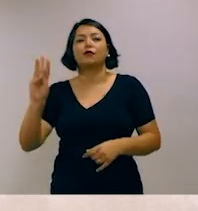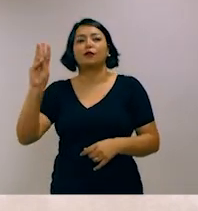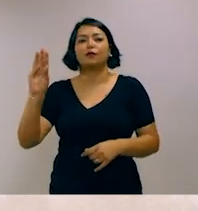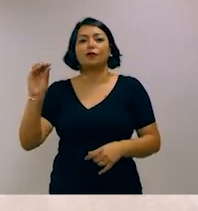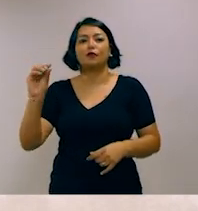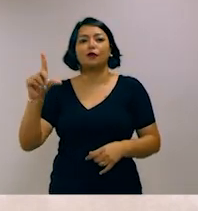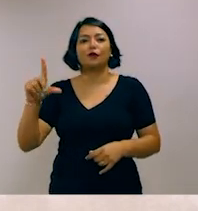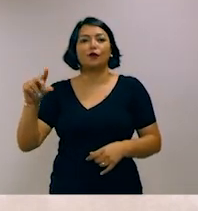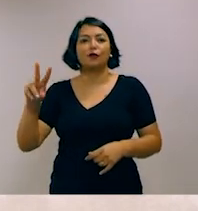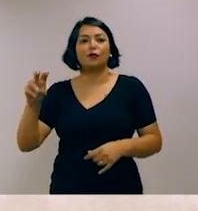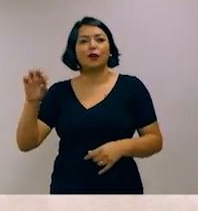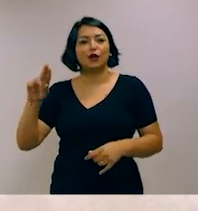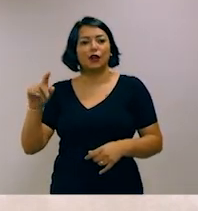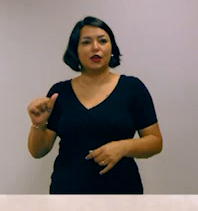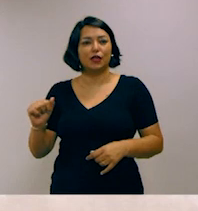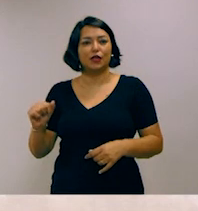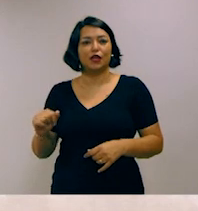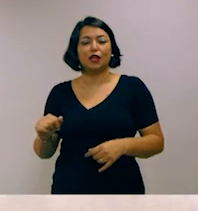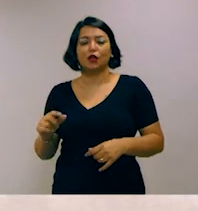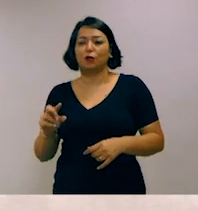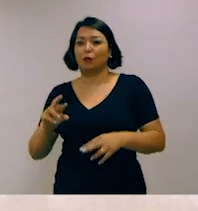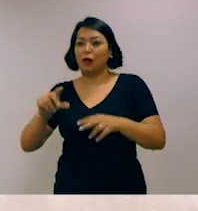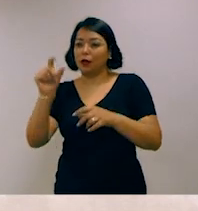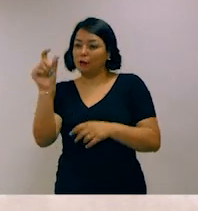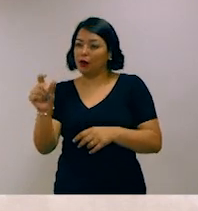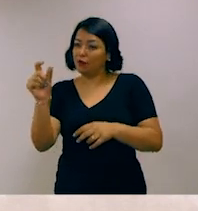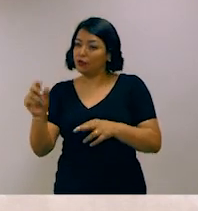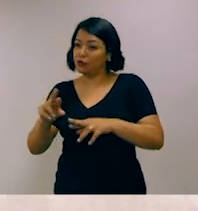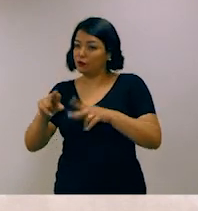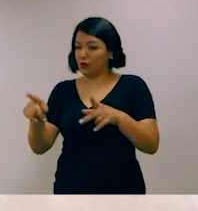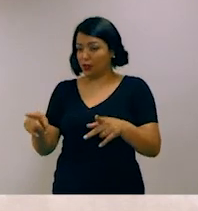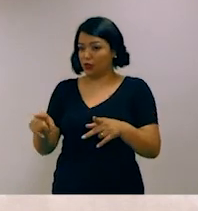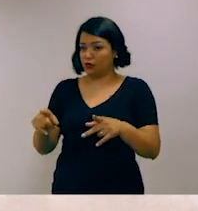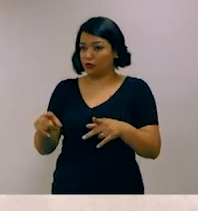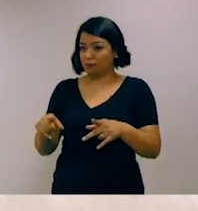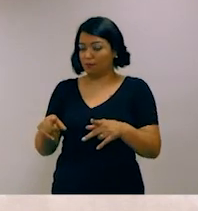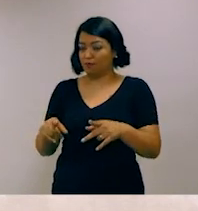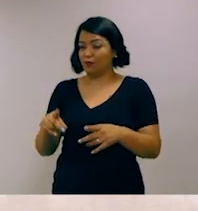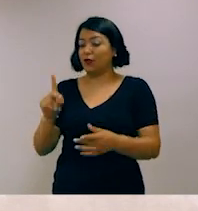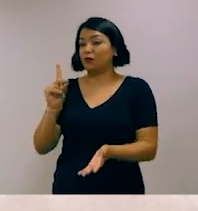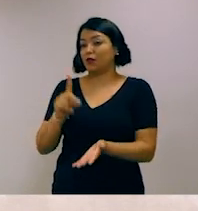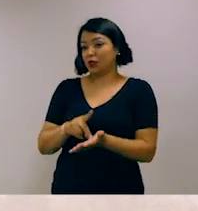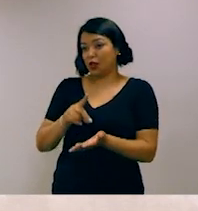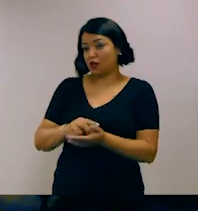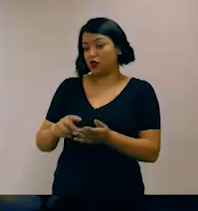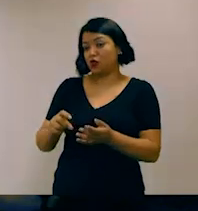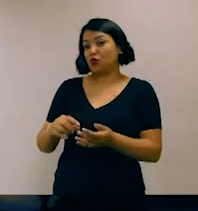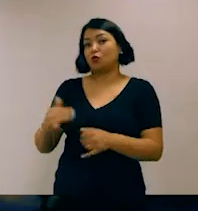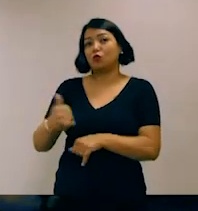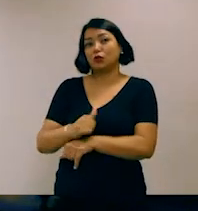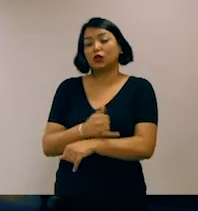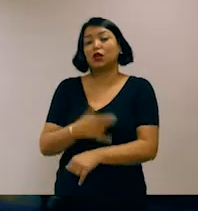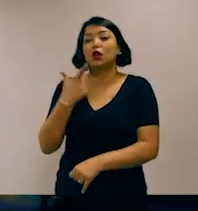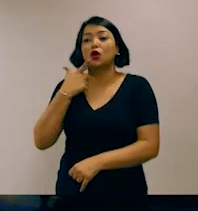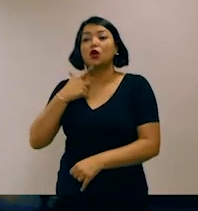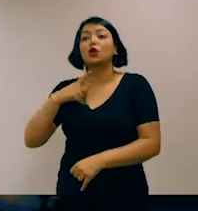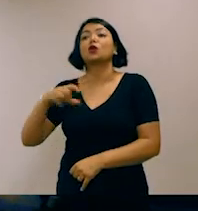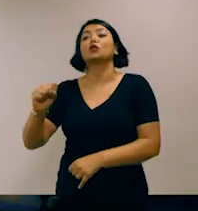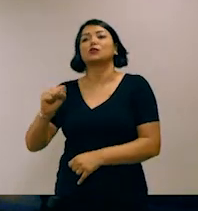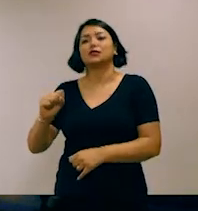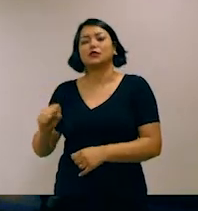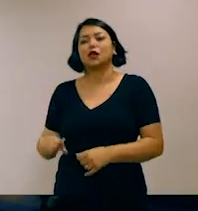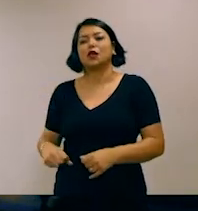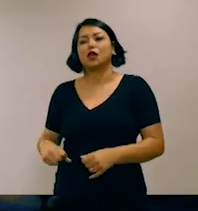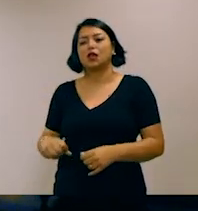to show you hypodermic, hydraulic, skeletal. And so in fact, the model is able